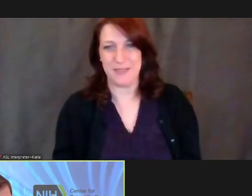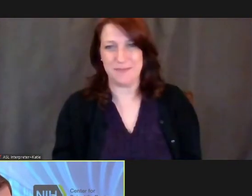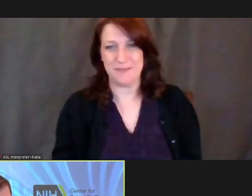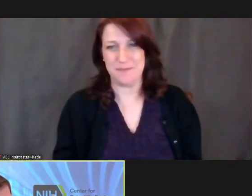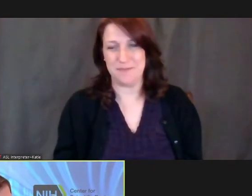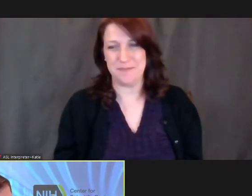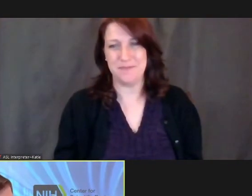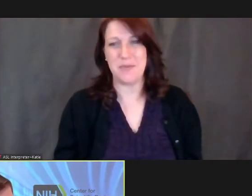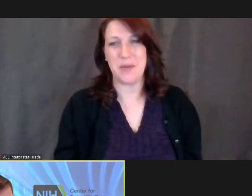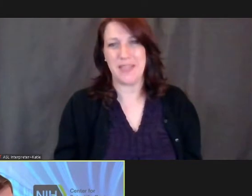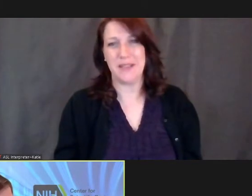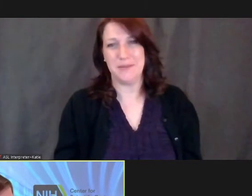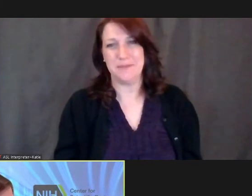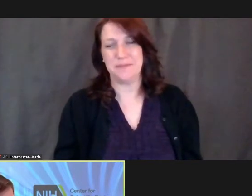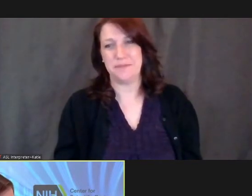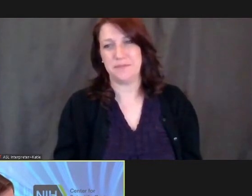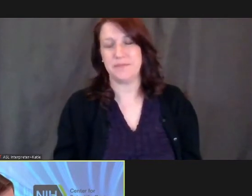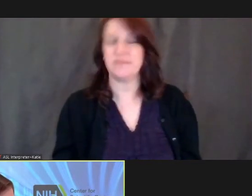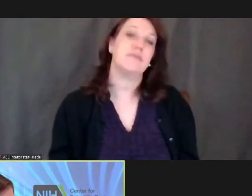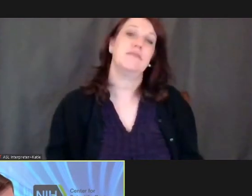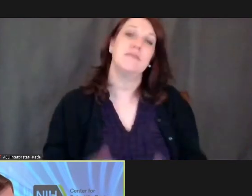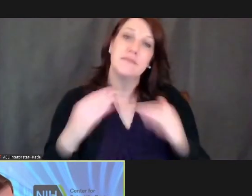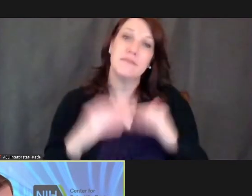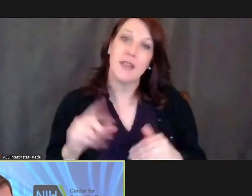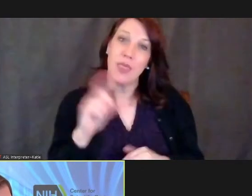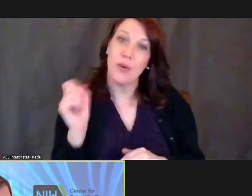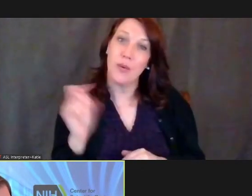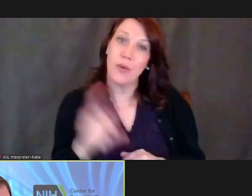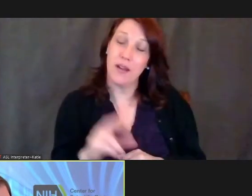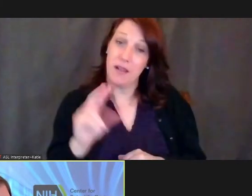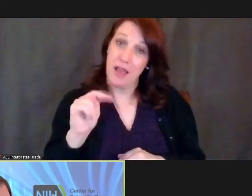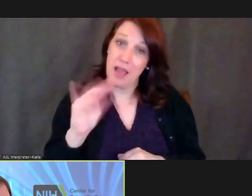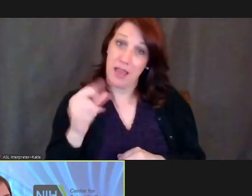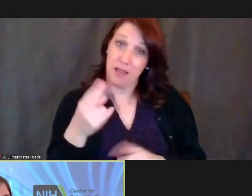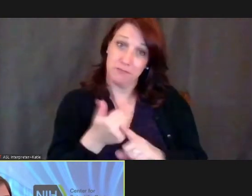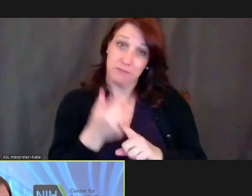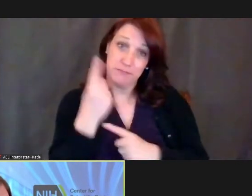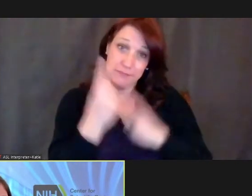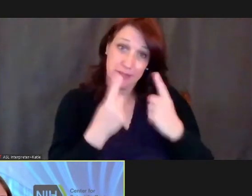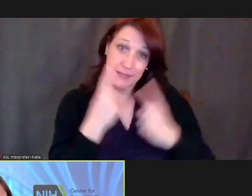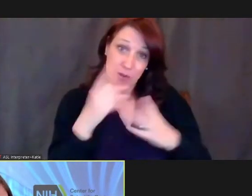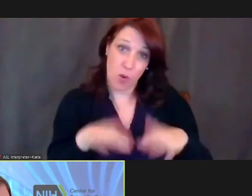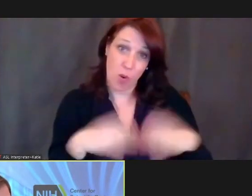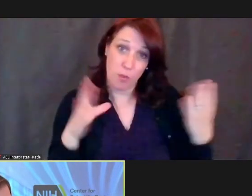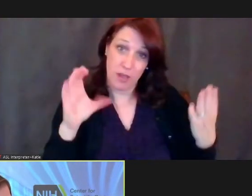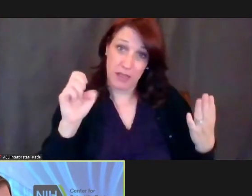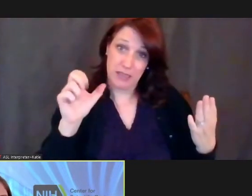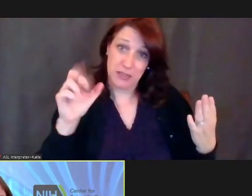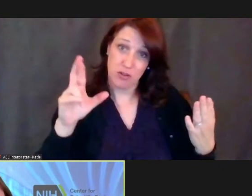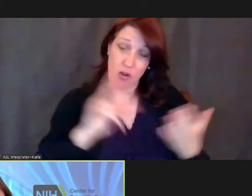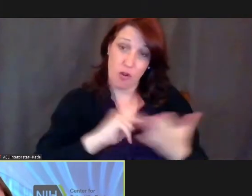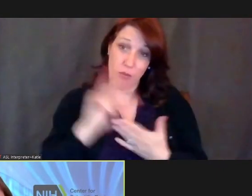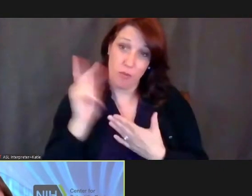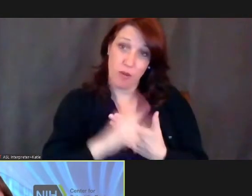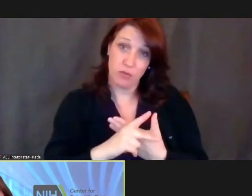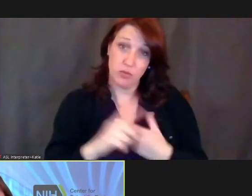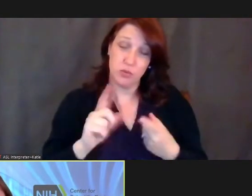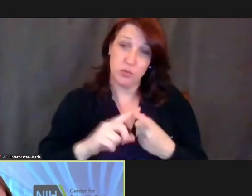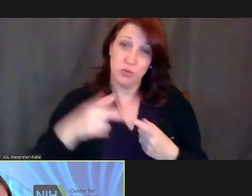Great, thank you. For our next question, has the NIH considered opening up the ECR program to